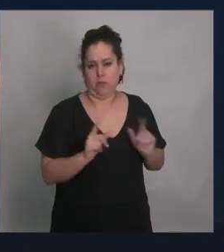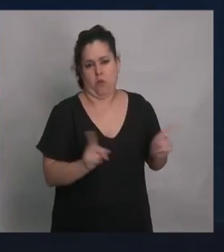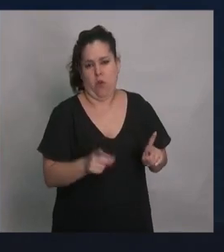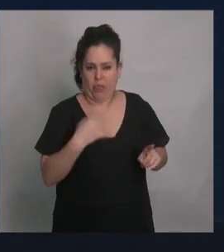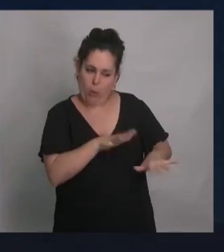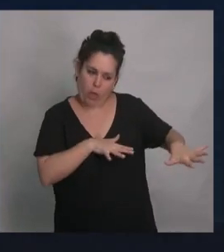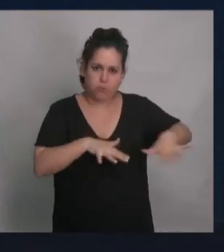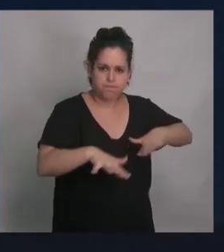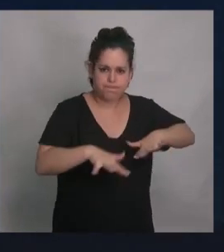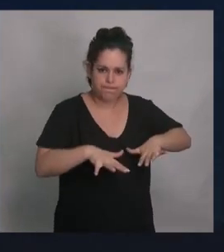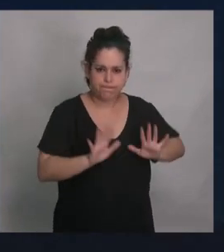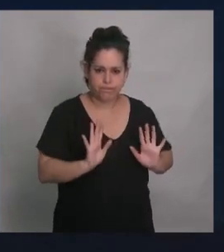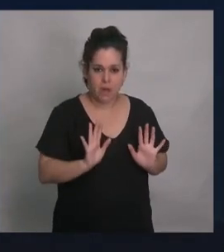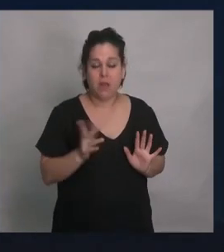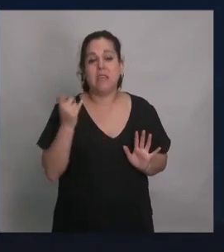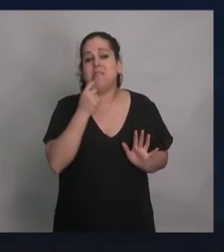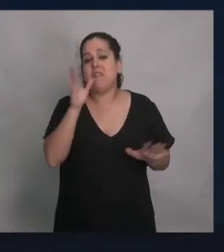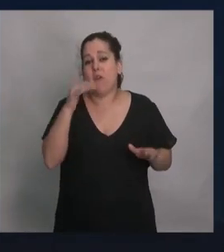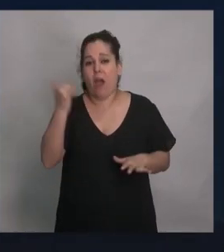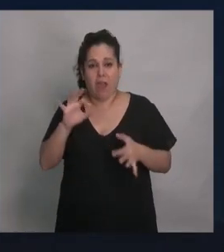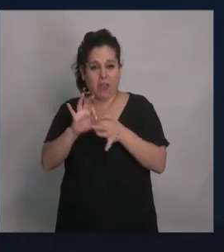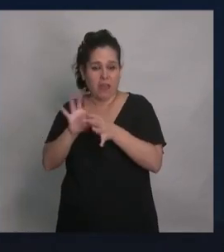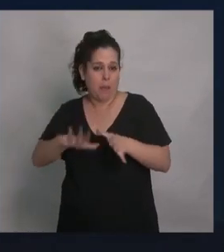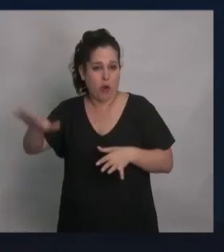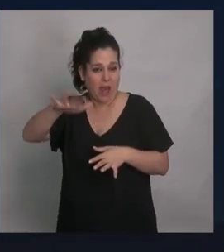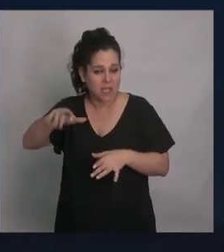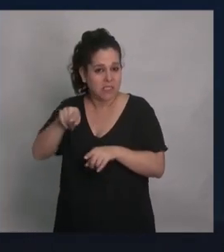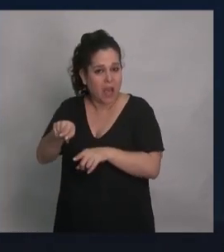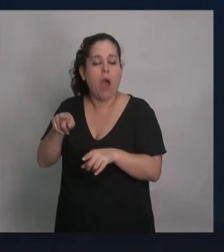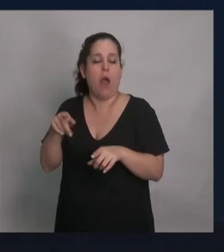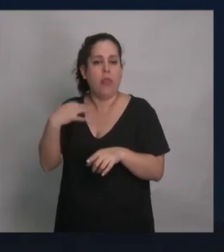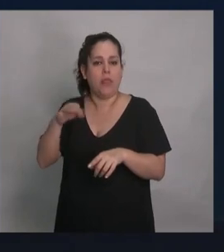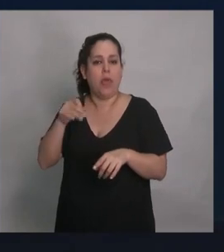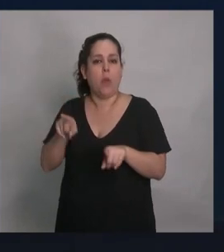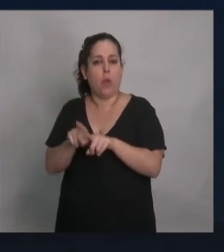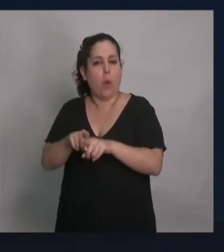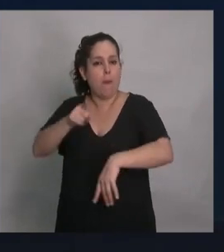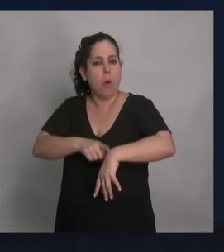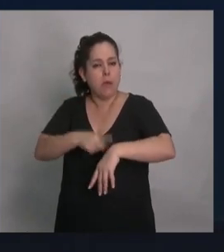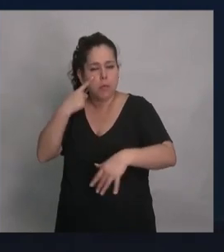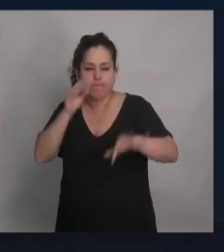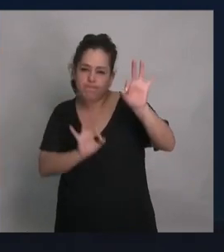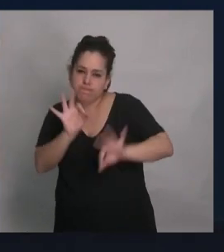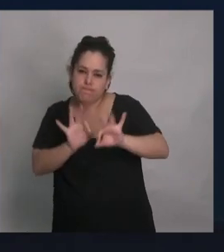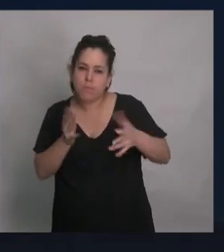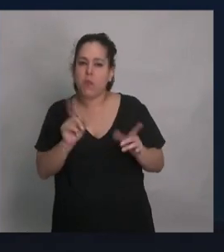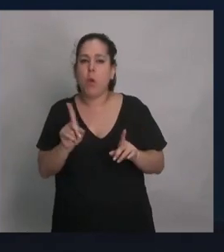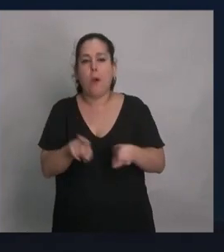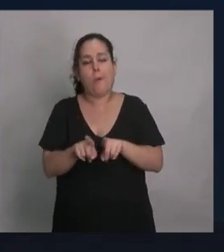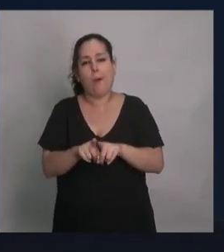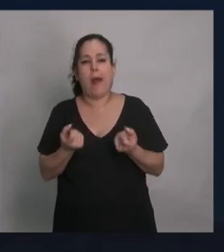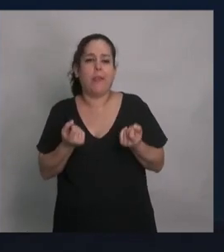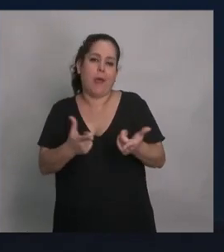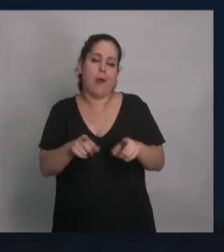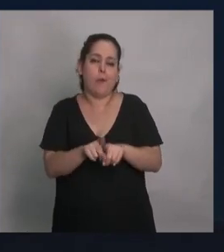field, but it is a time of convictions, and not to give to the liberals, and not to give